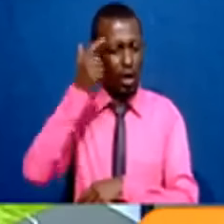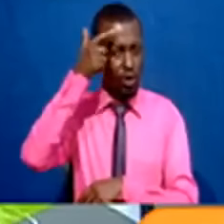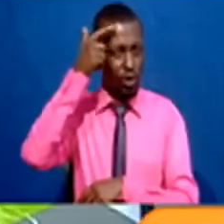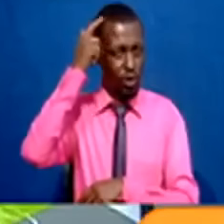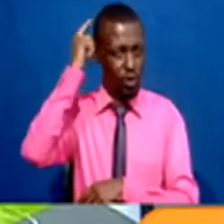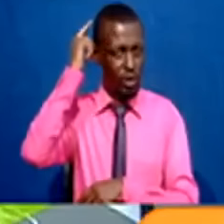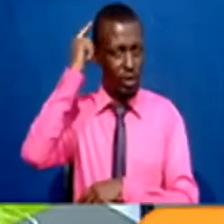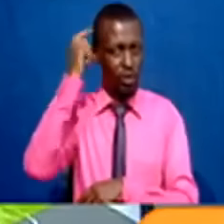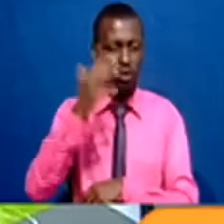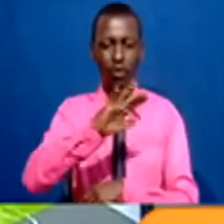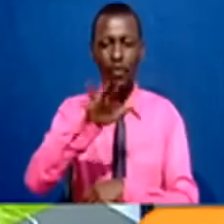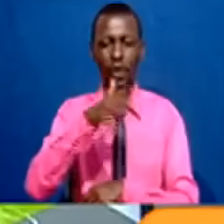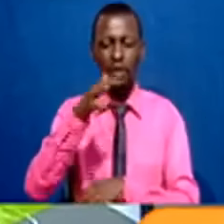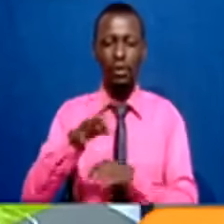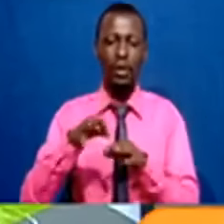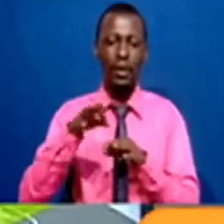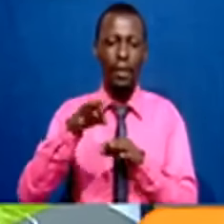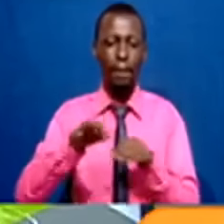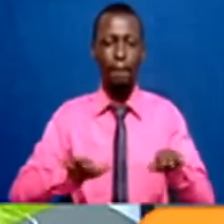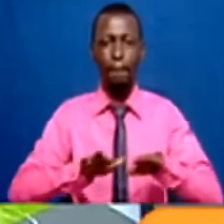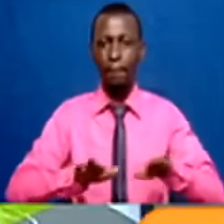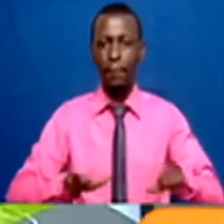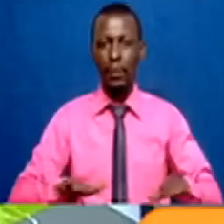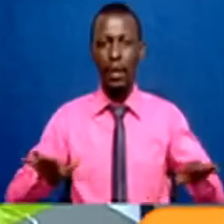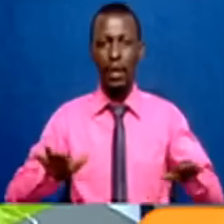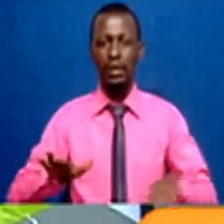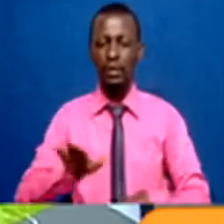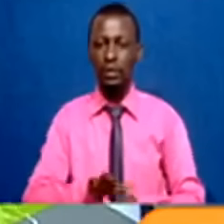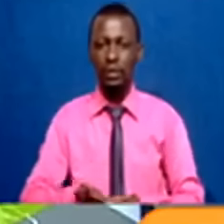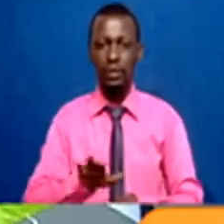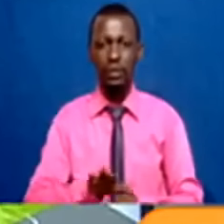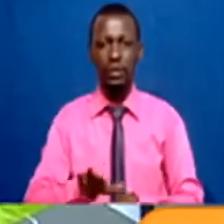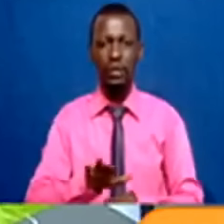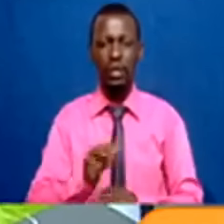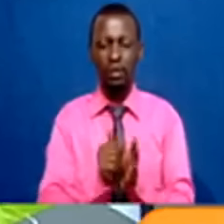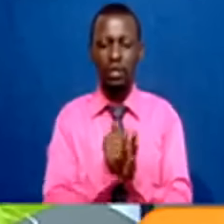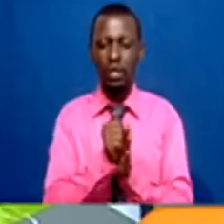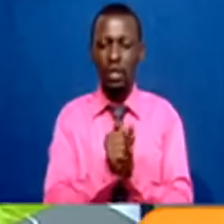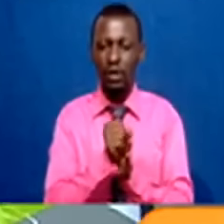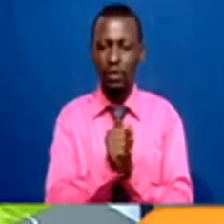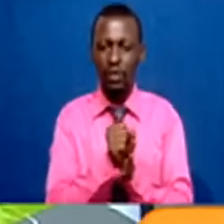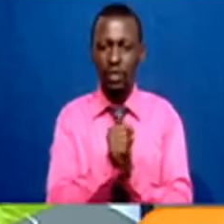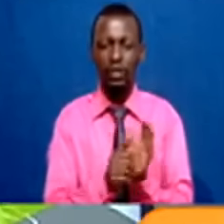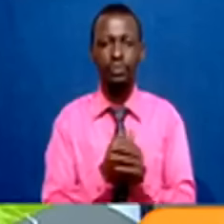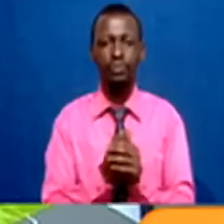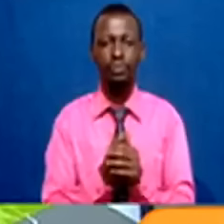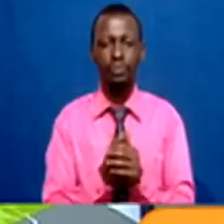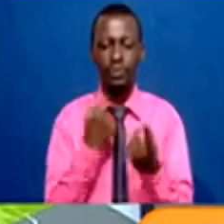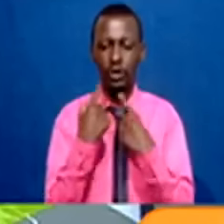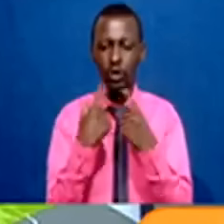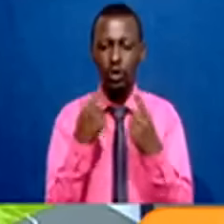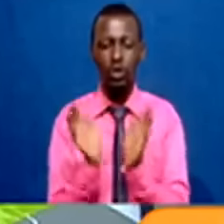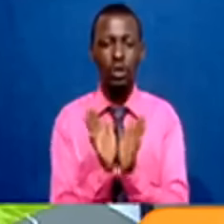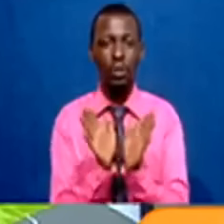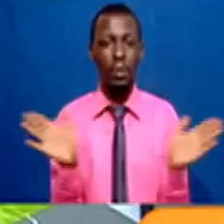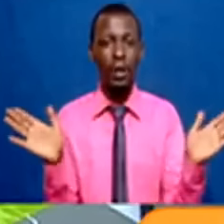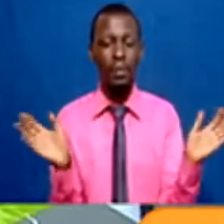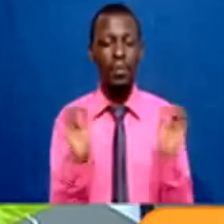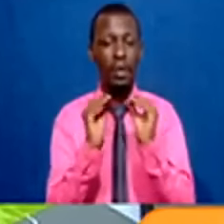a 5,000-acre piece of land at Ndabibi area in Naivasha. Speaking at a public baraza,